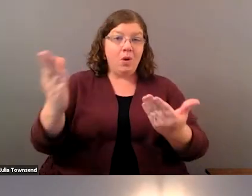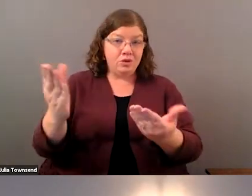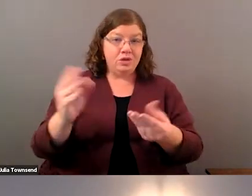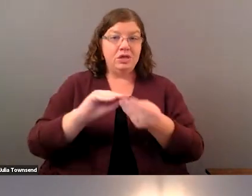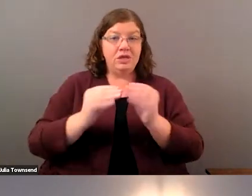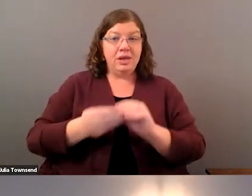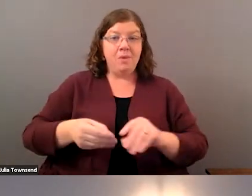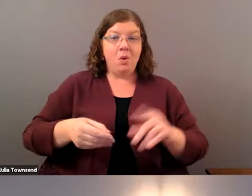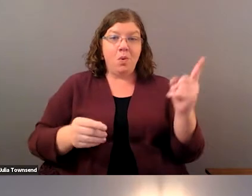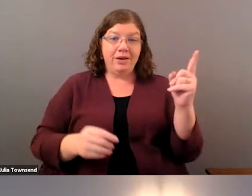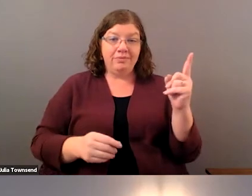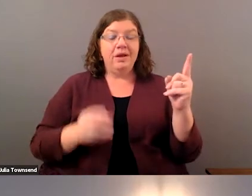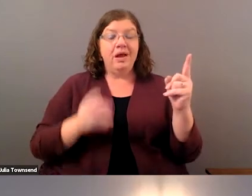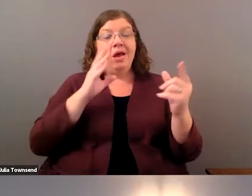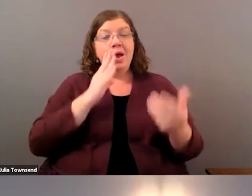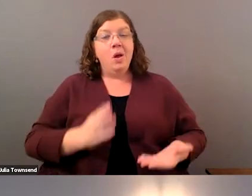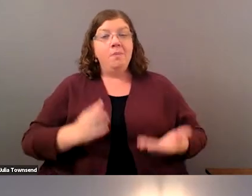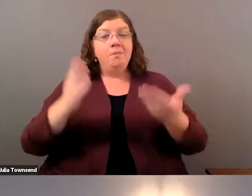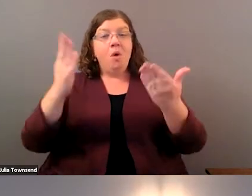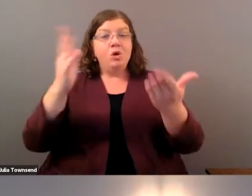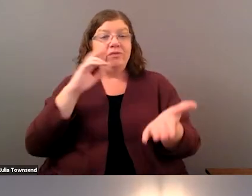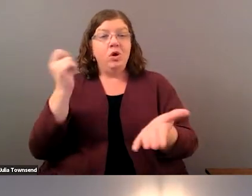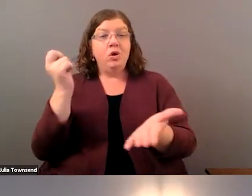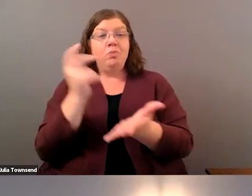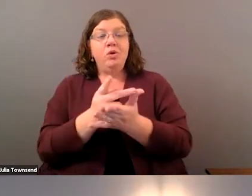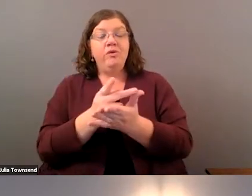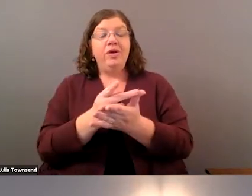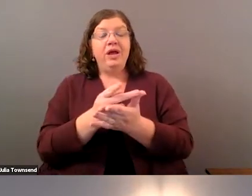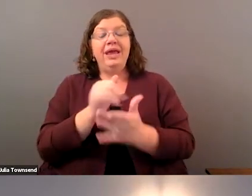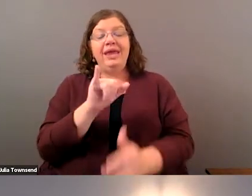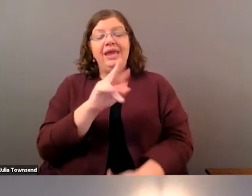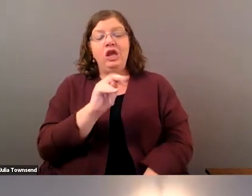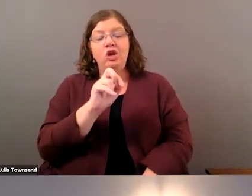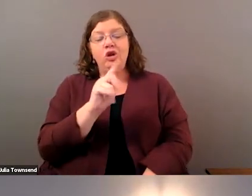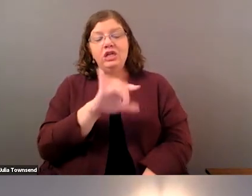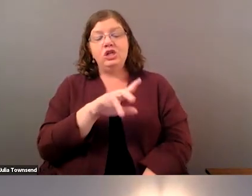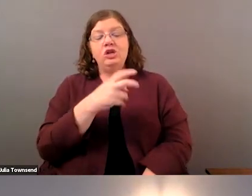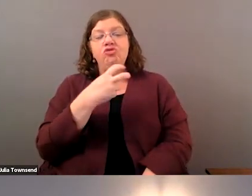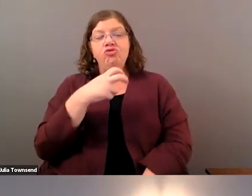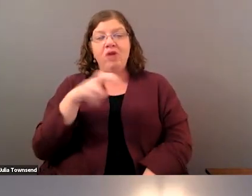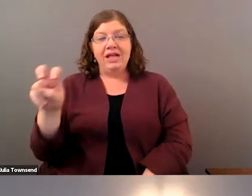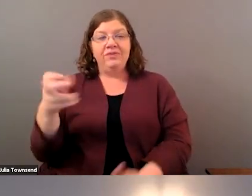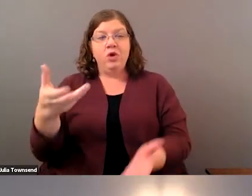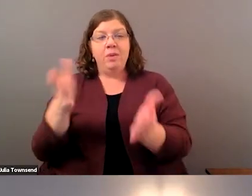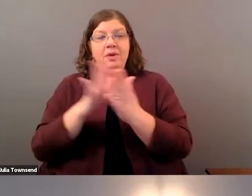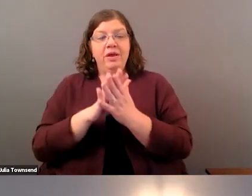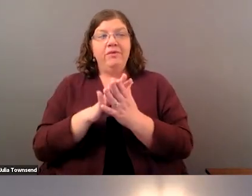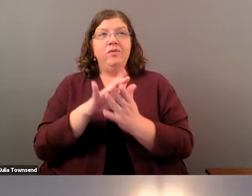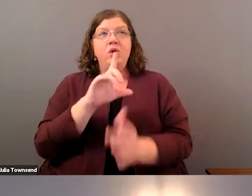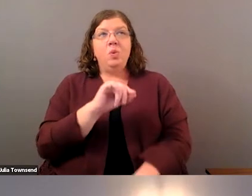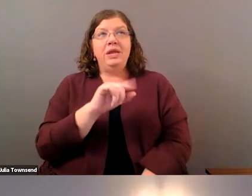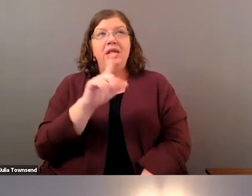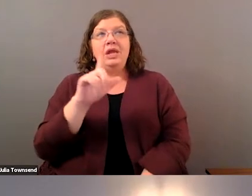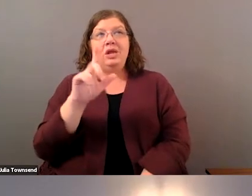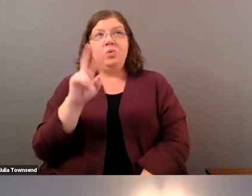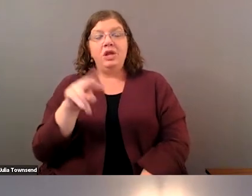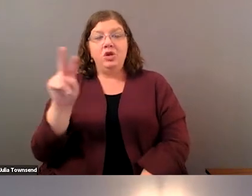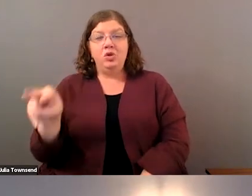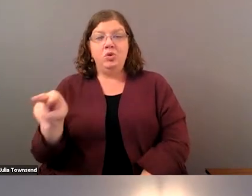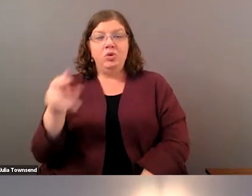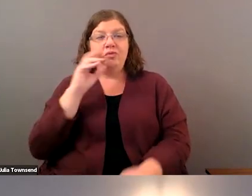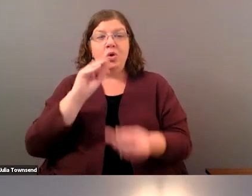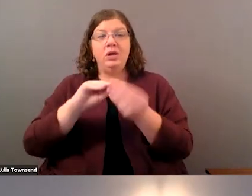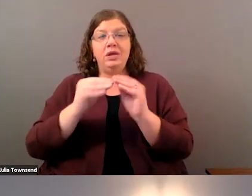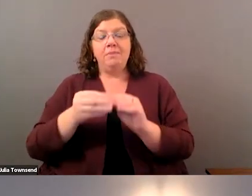1, may I ask for a motion for approval of interdistrict transfer appeal for 2021-22 for case